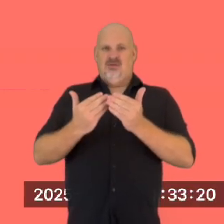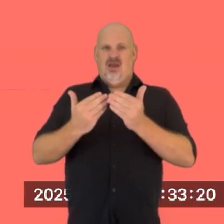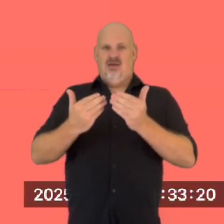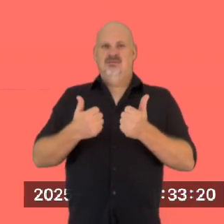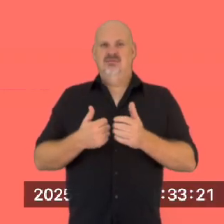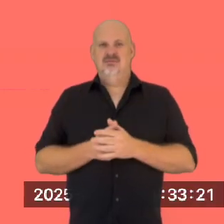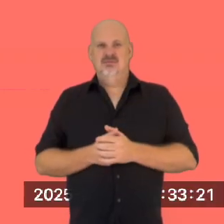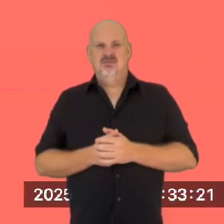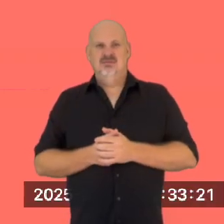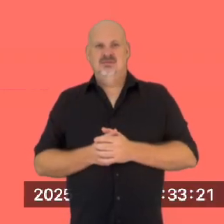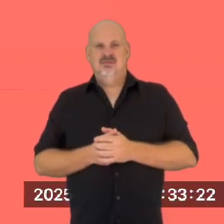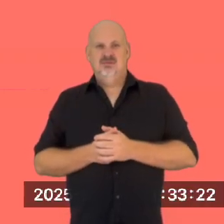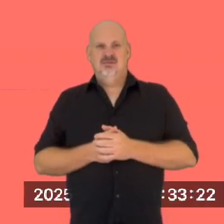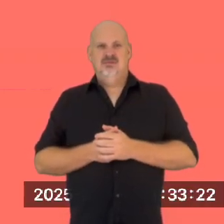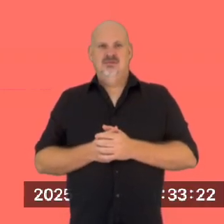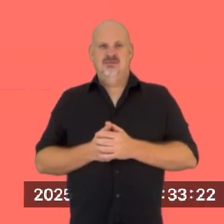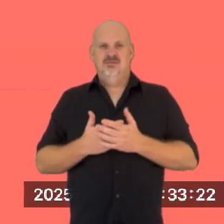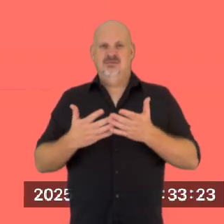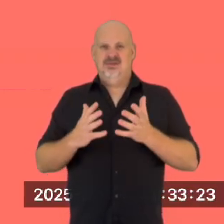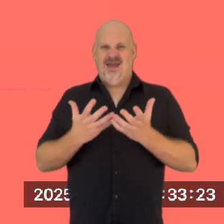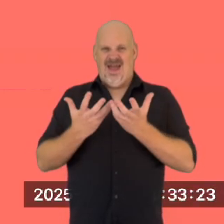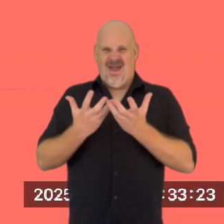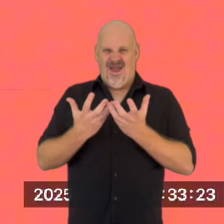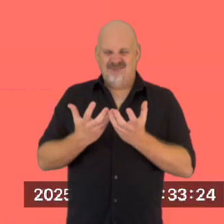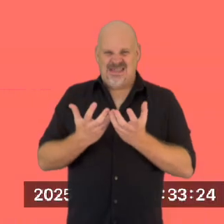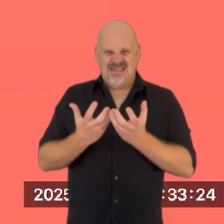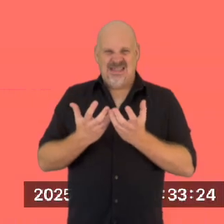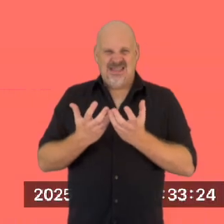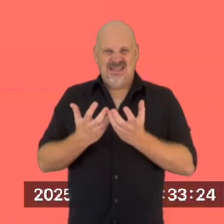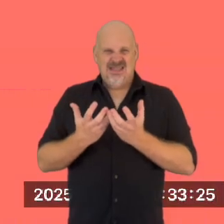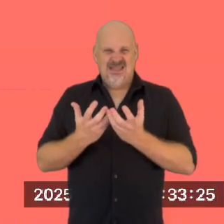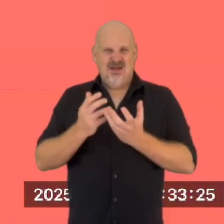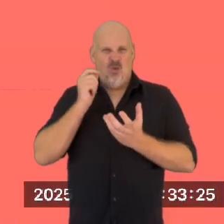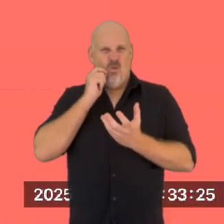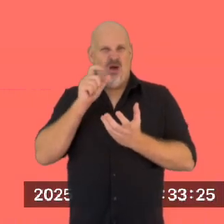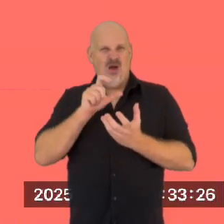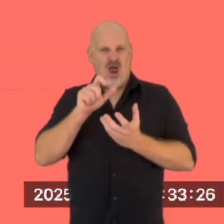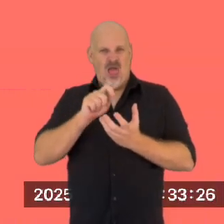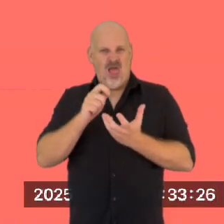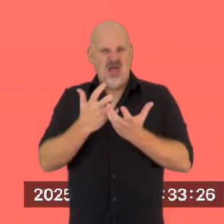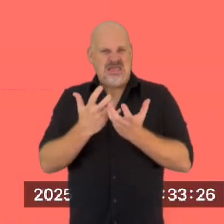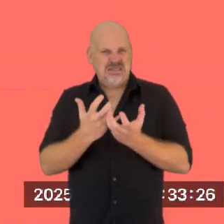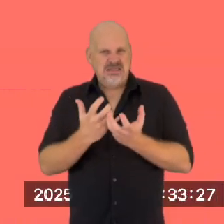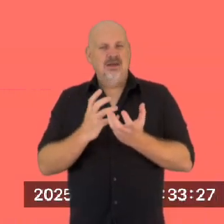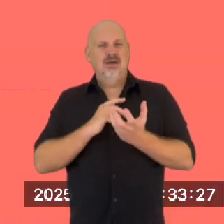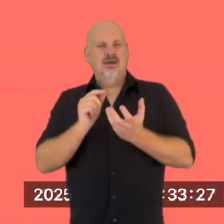So I'll be quite light on some of it, and I've been quite heavy as it would be with the